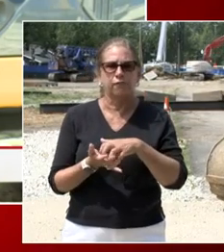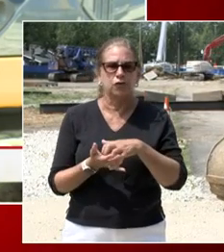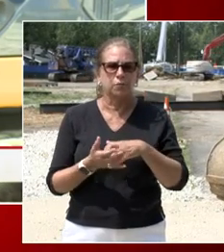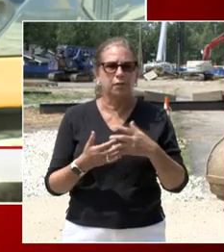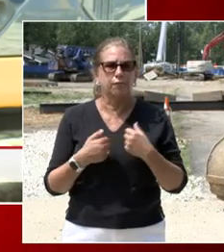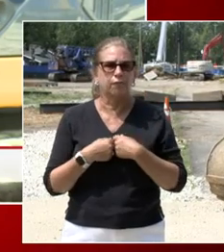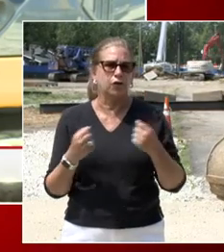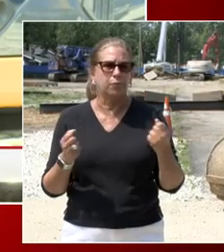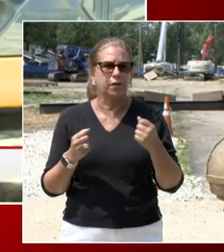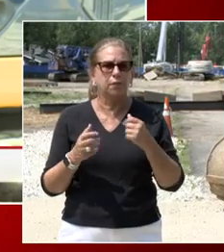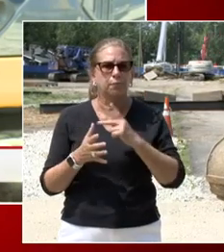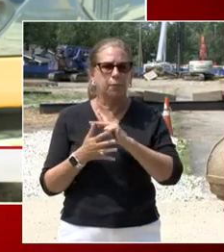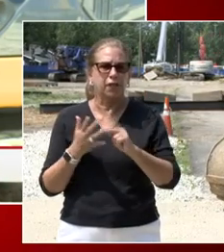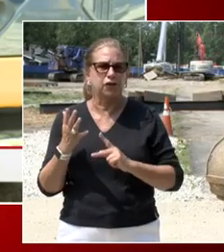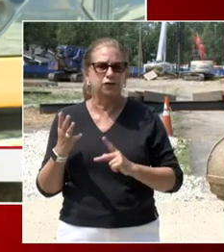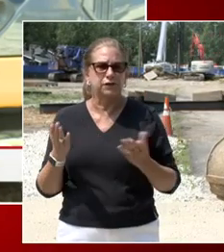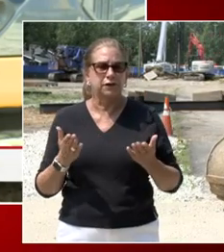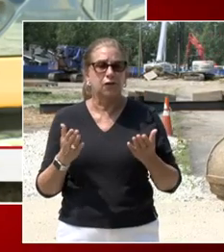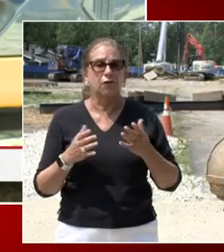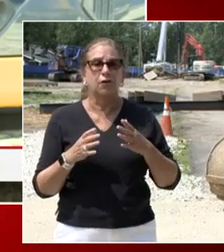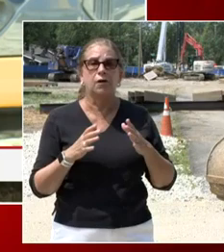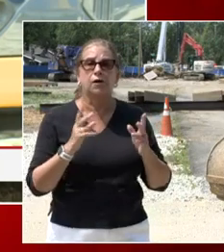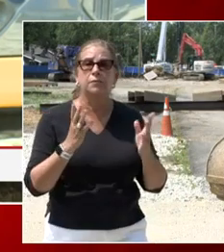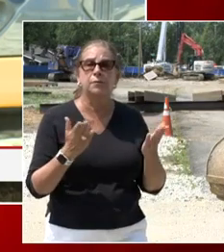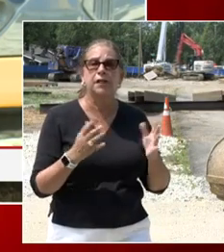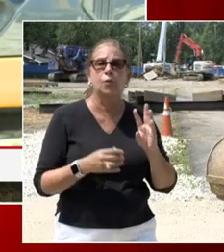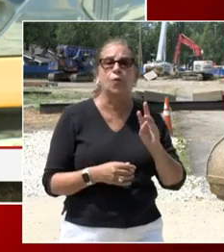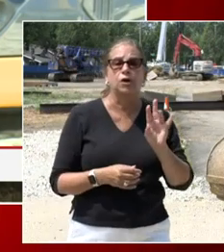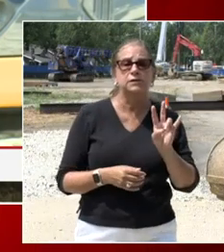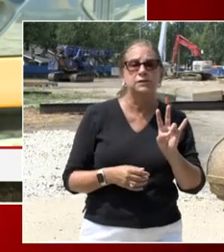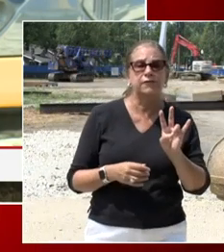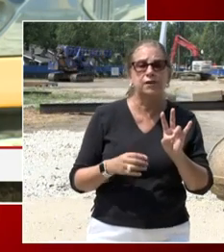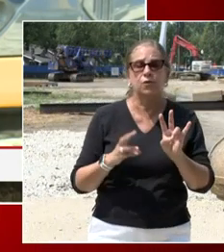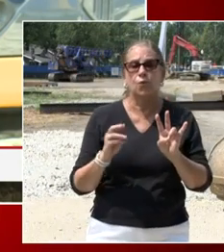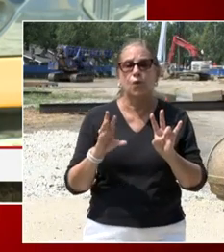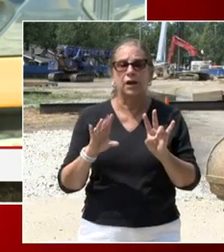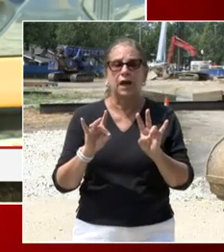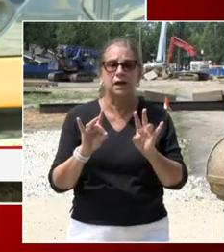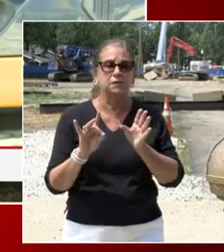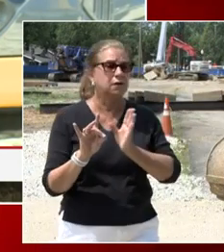river, are served as effectively as we possibly can.